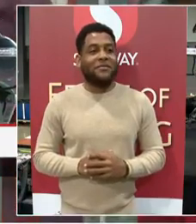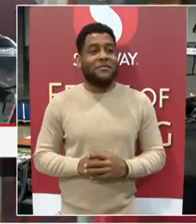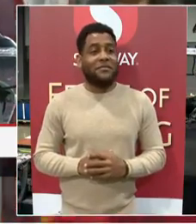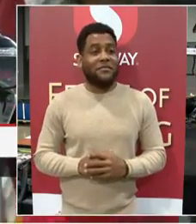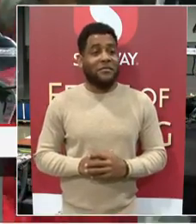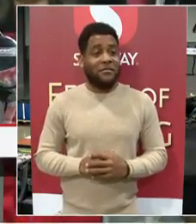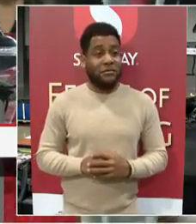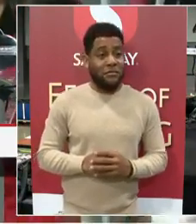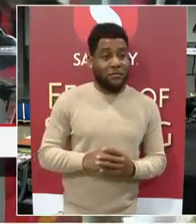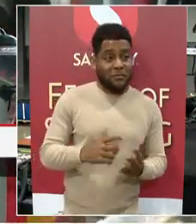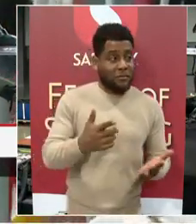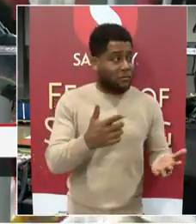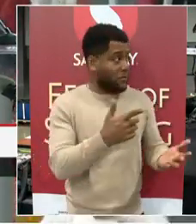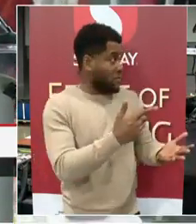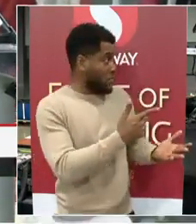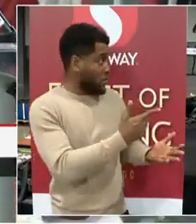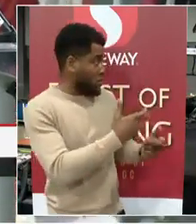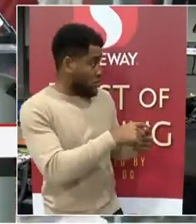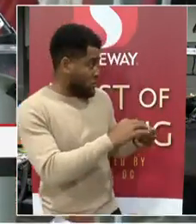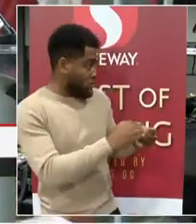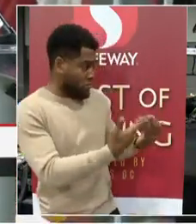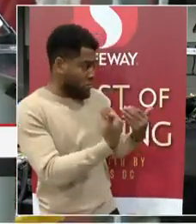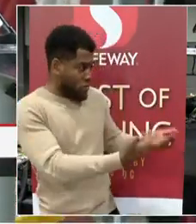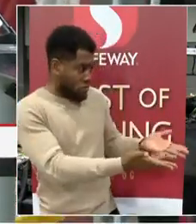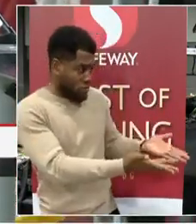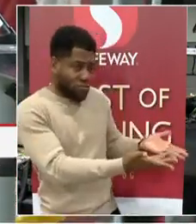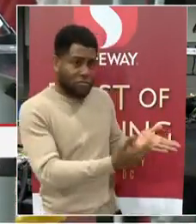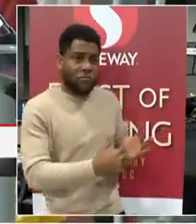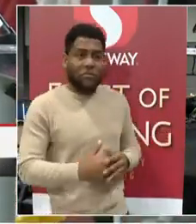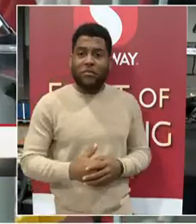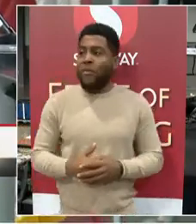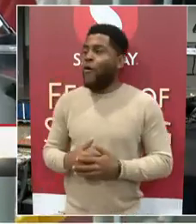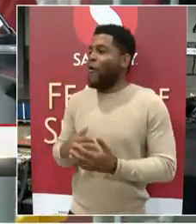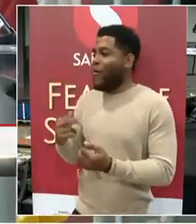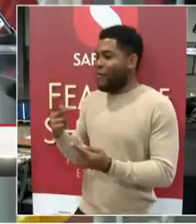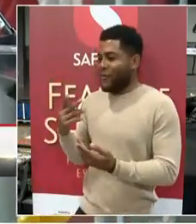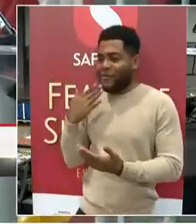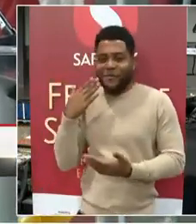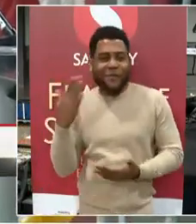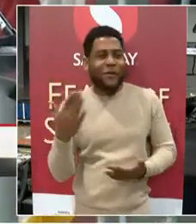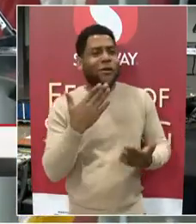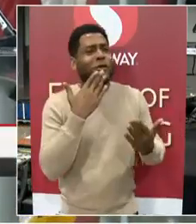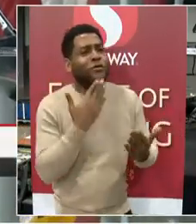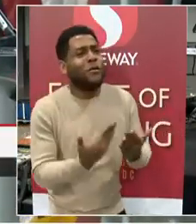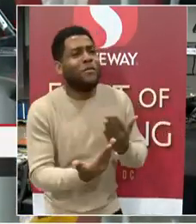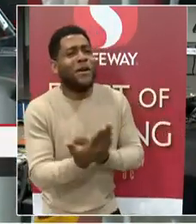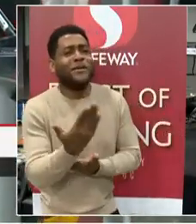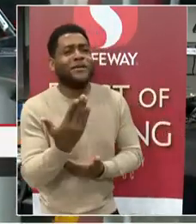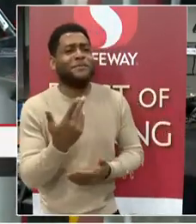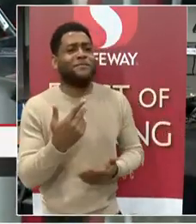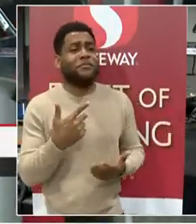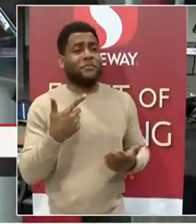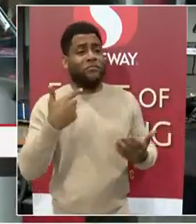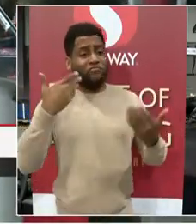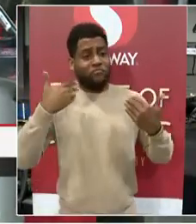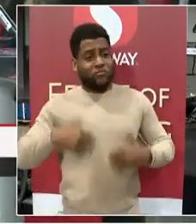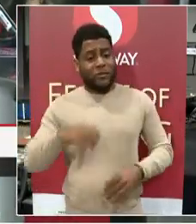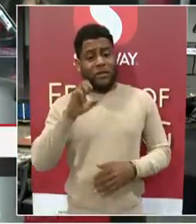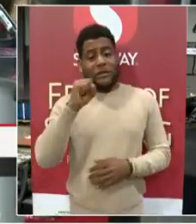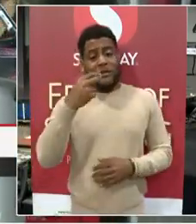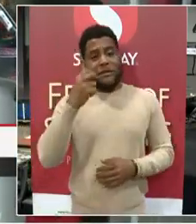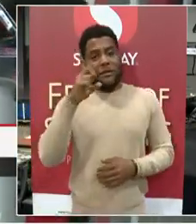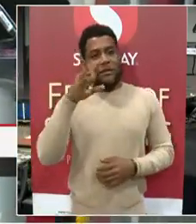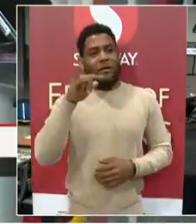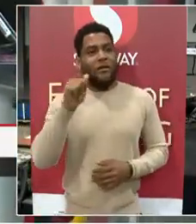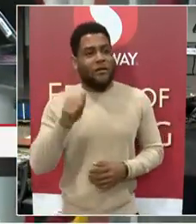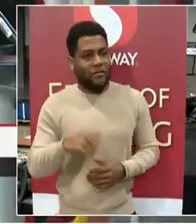Sheila, would you like to say some words? Come on. Good morning, good morning. I am Sheila Bunn. I am humbled to serve as Chief of Staff to Ward 7